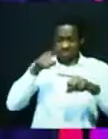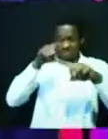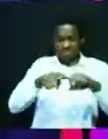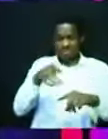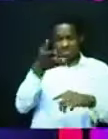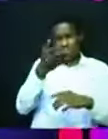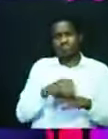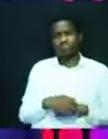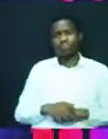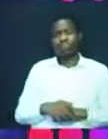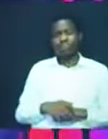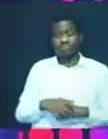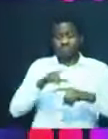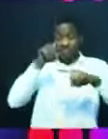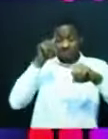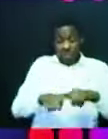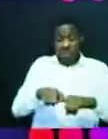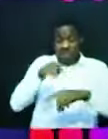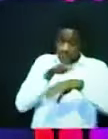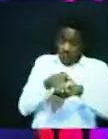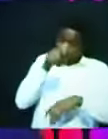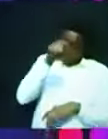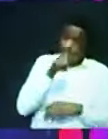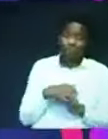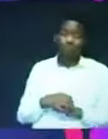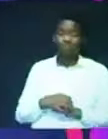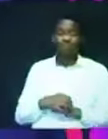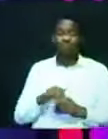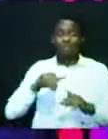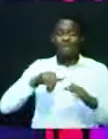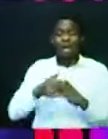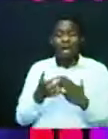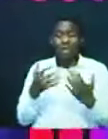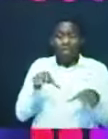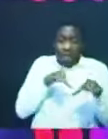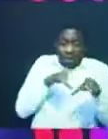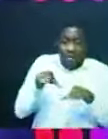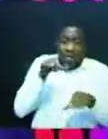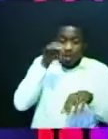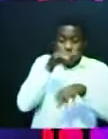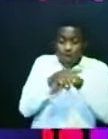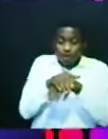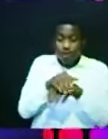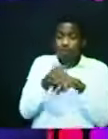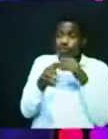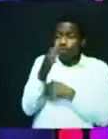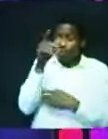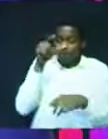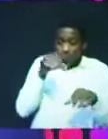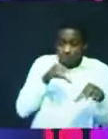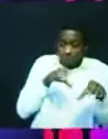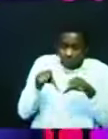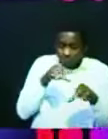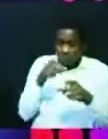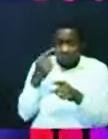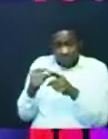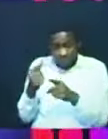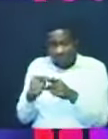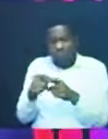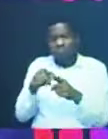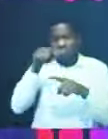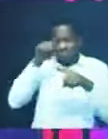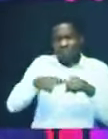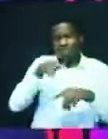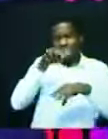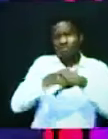oso. It depends on you how you react towards the word of God. So look at the